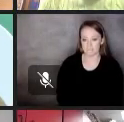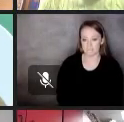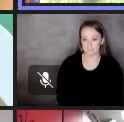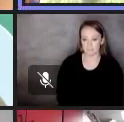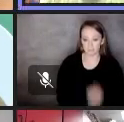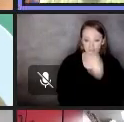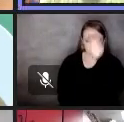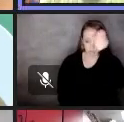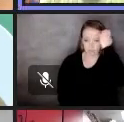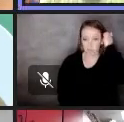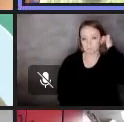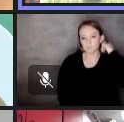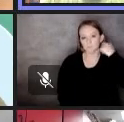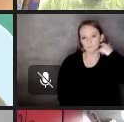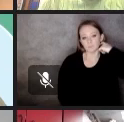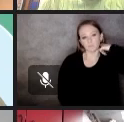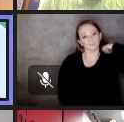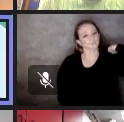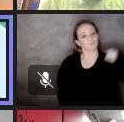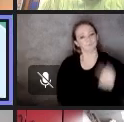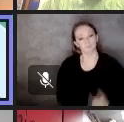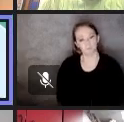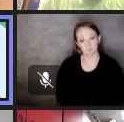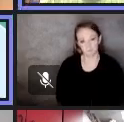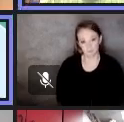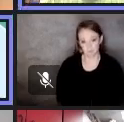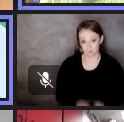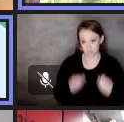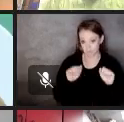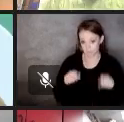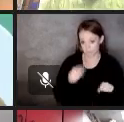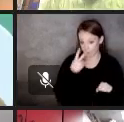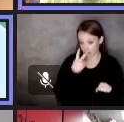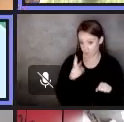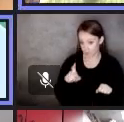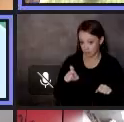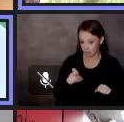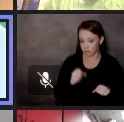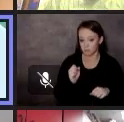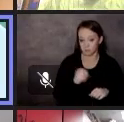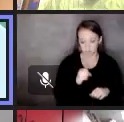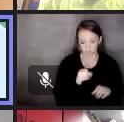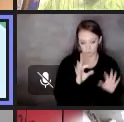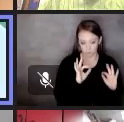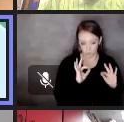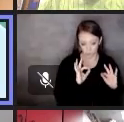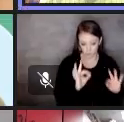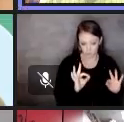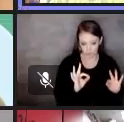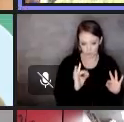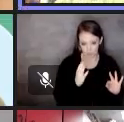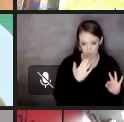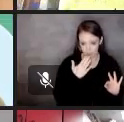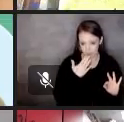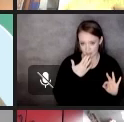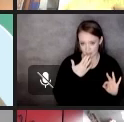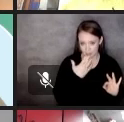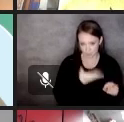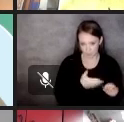All right, can you see? Yes. Uh-huh. Okay, cool. Perfect. Yeah. Thank you.